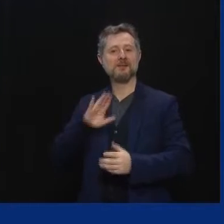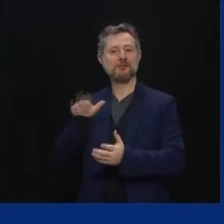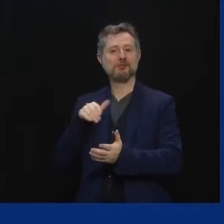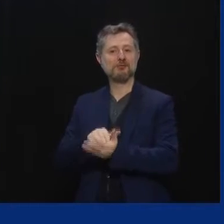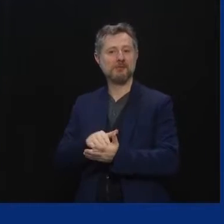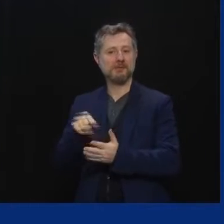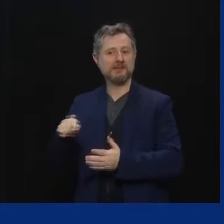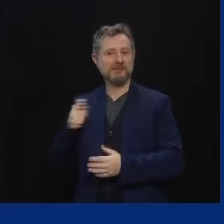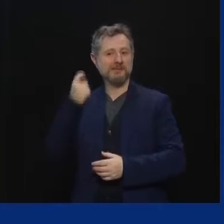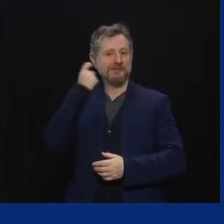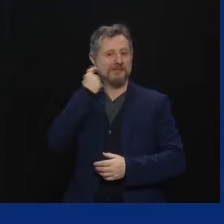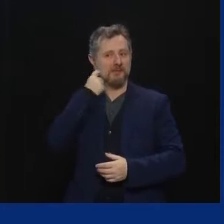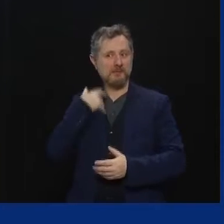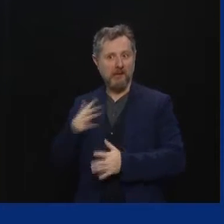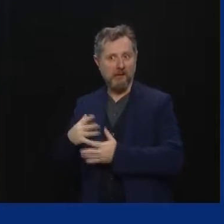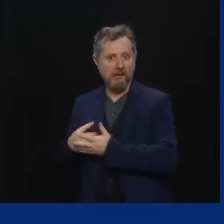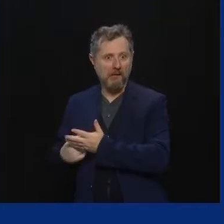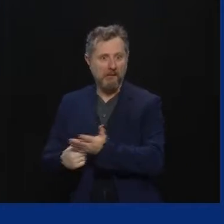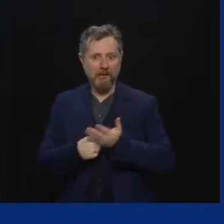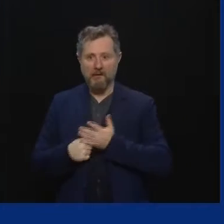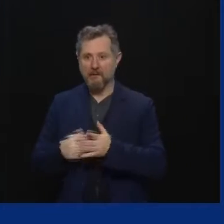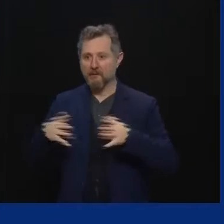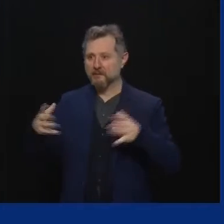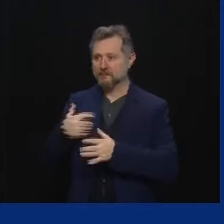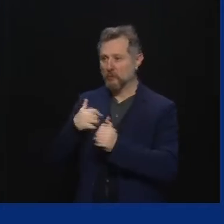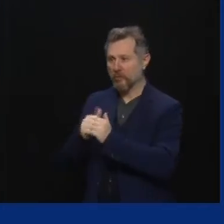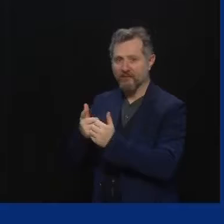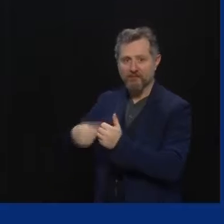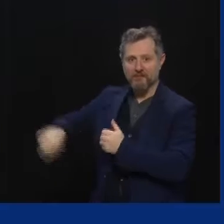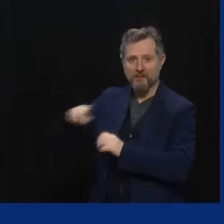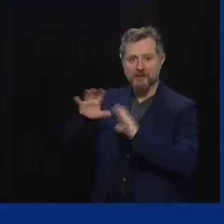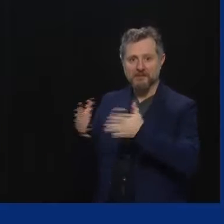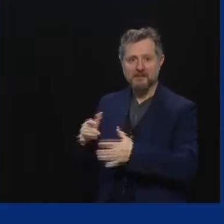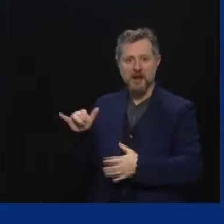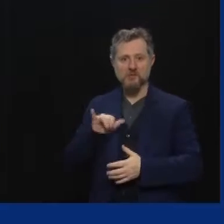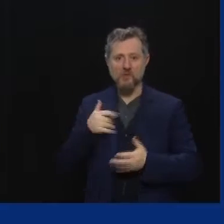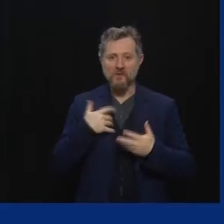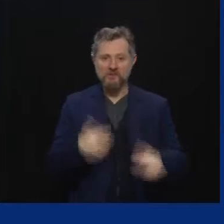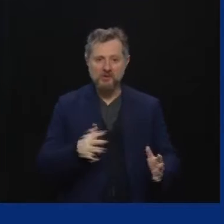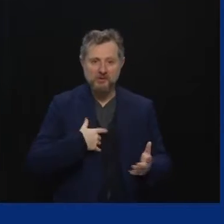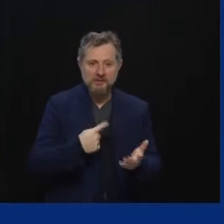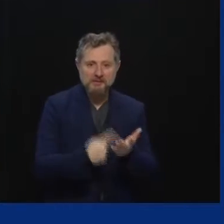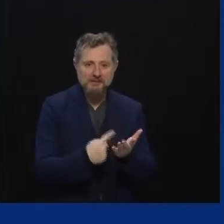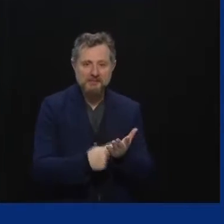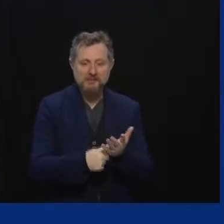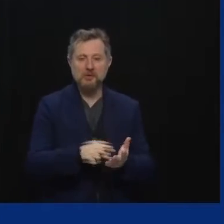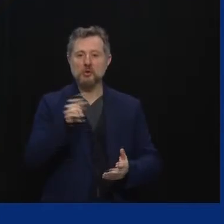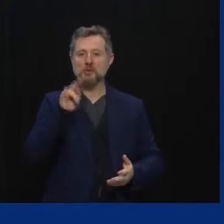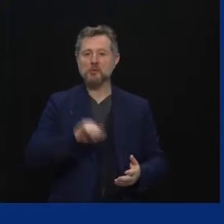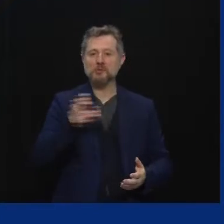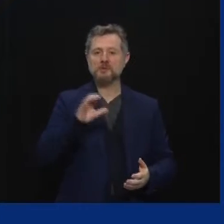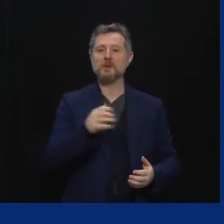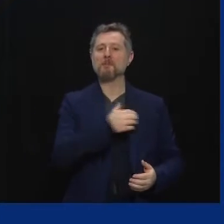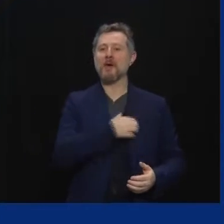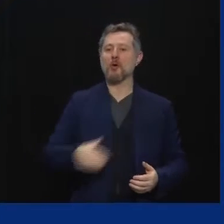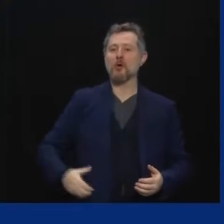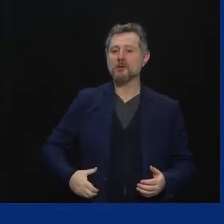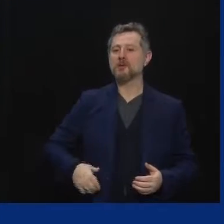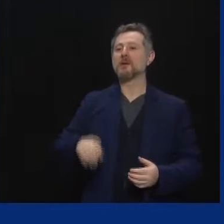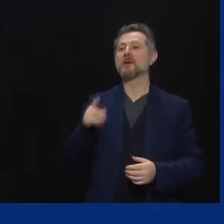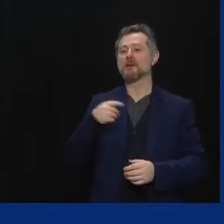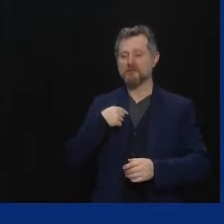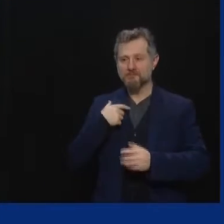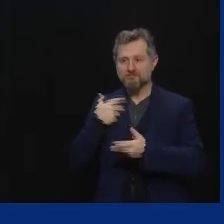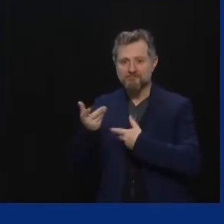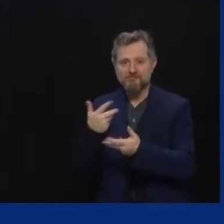minutes ago. I've been in contact with New York City, spoke to Mayor de Blasio. An individual I'm going to be introducing